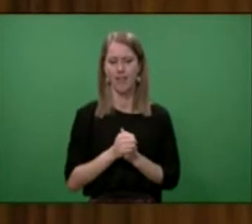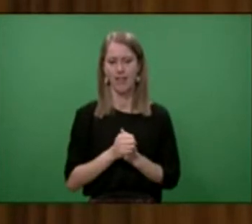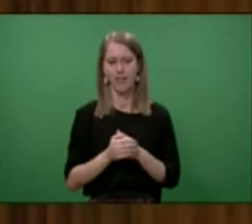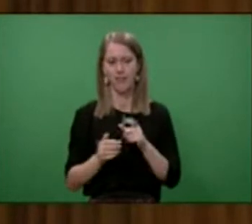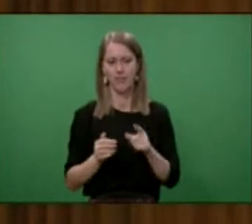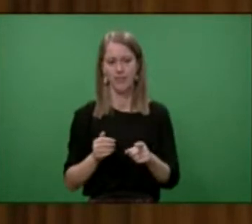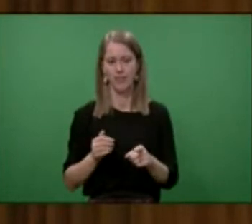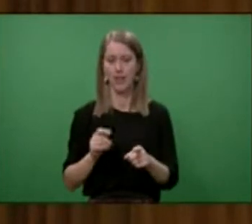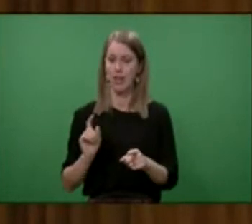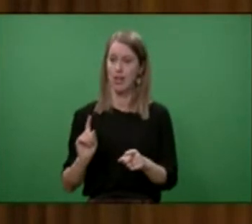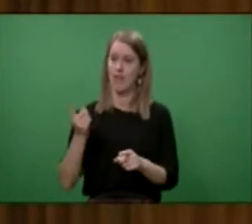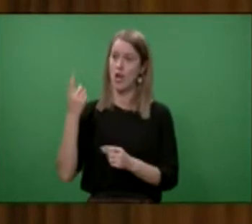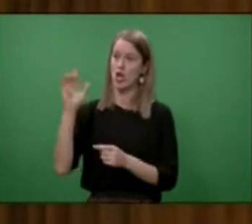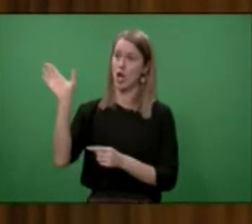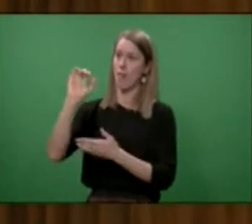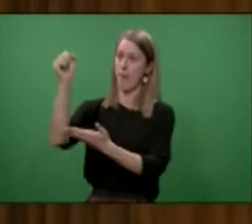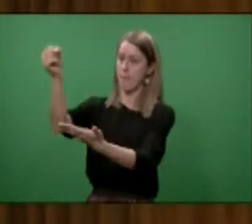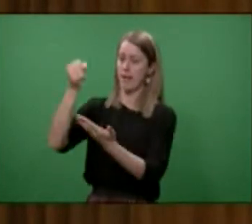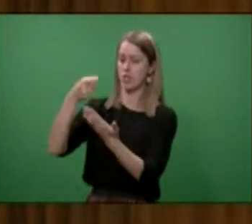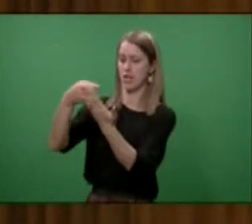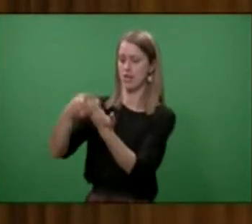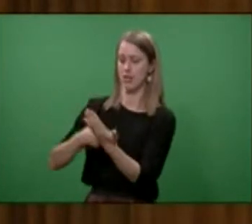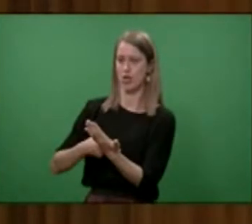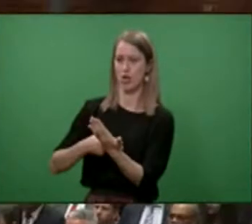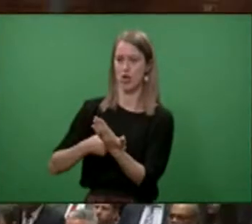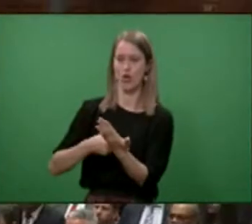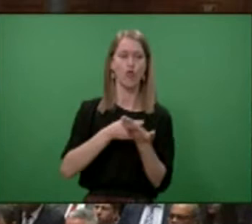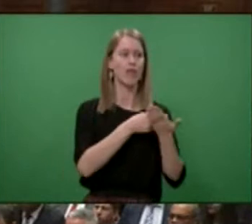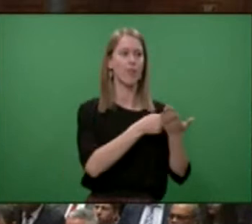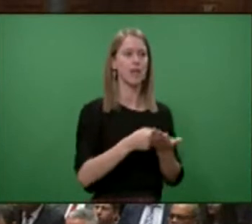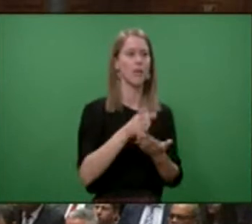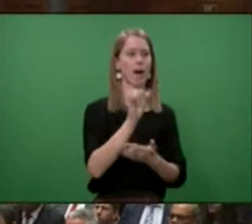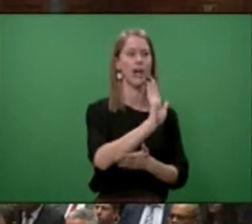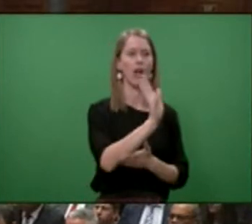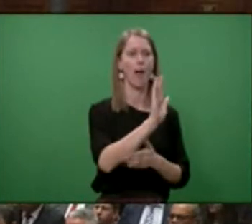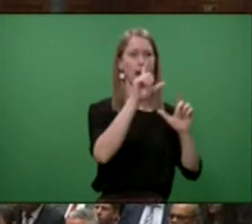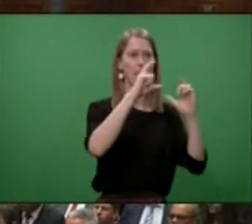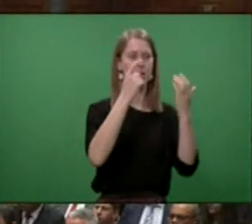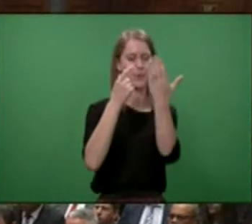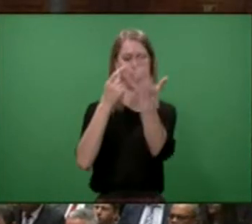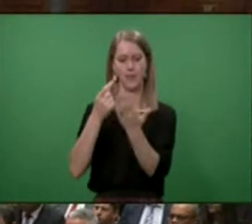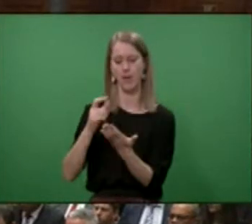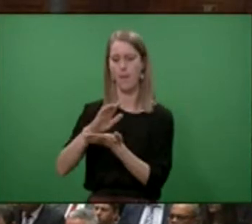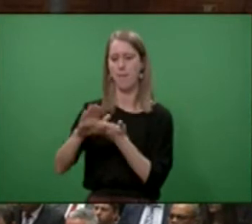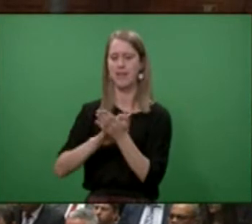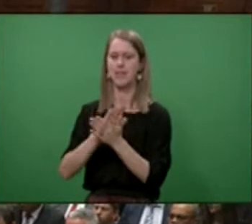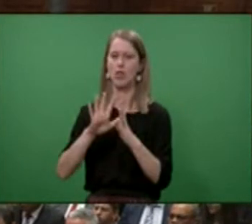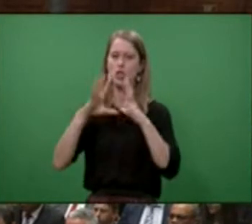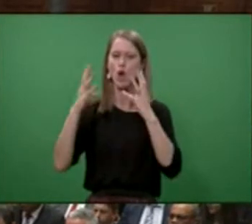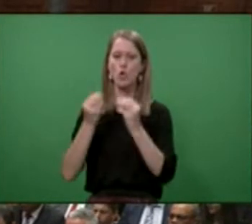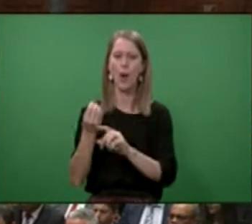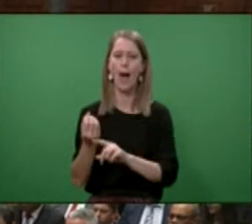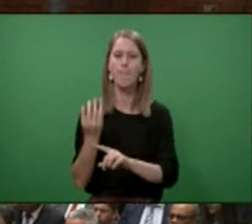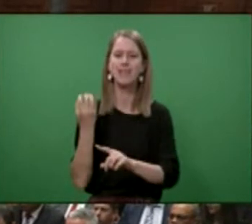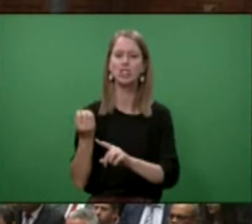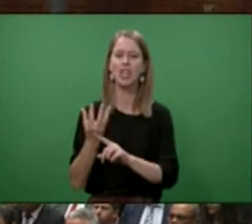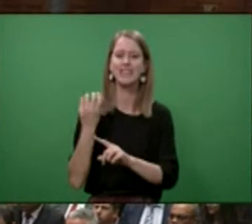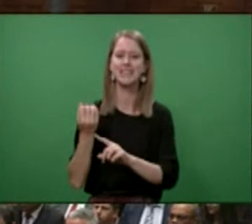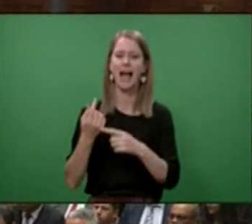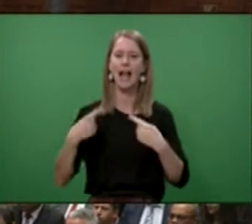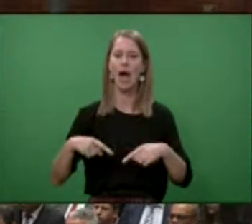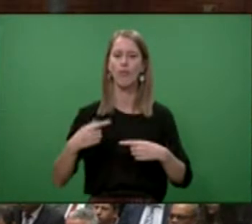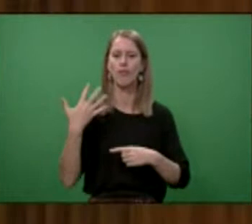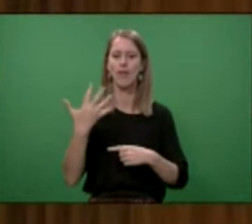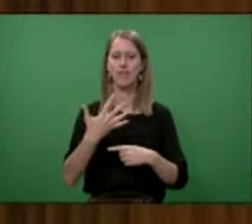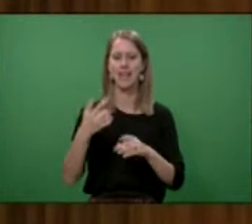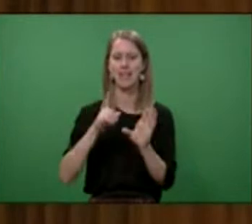first set of climate budgets recommended by the Climate Commission, which will set the total emissions permitted for the next 15